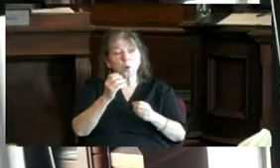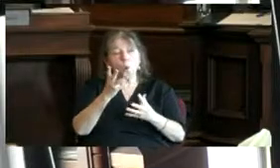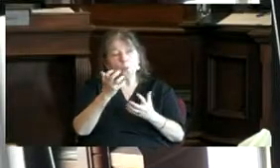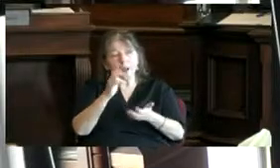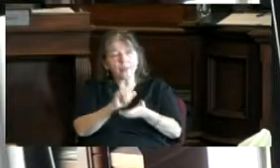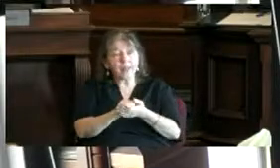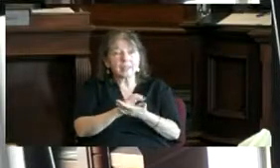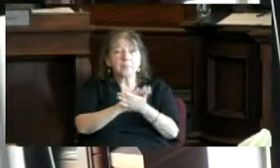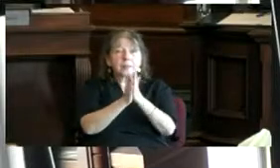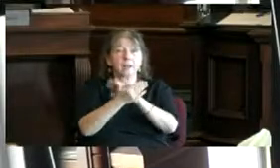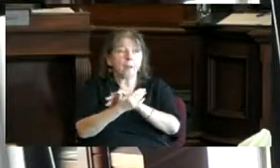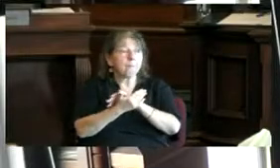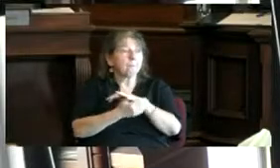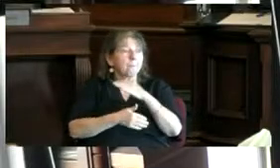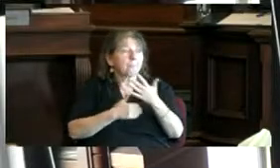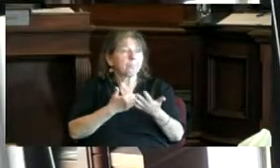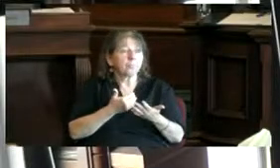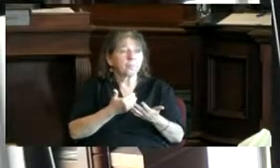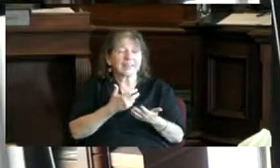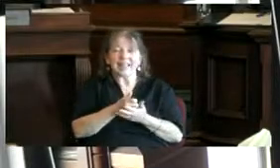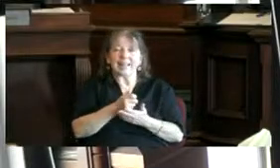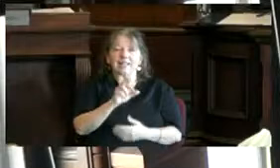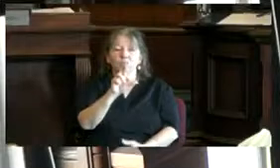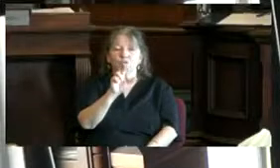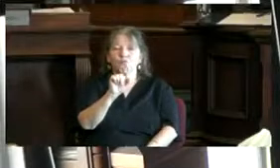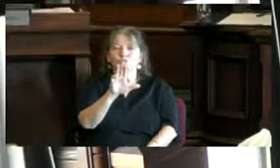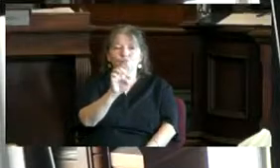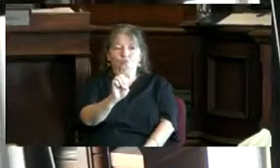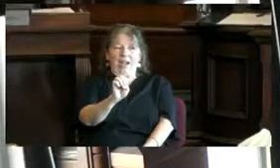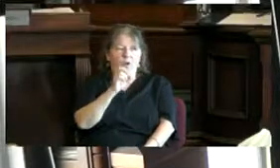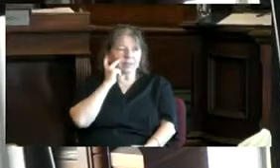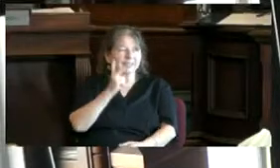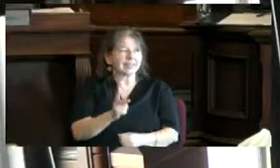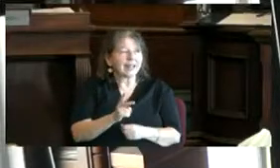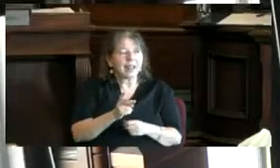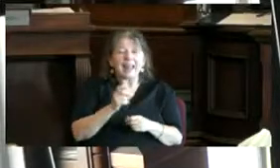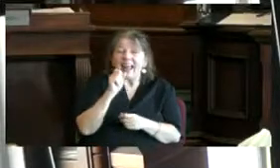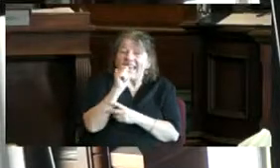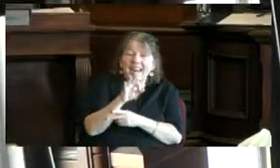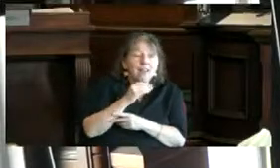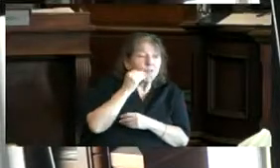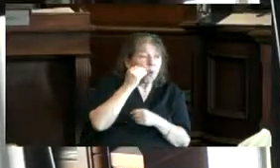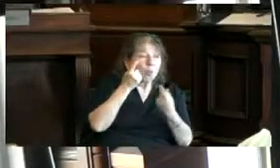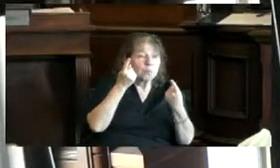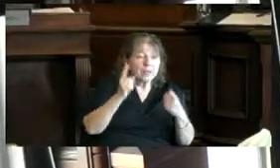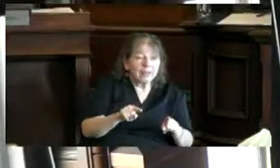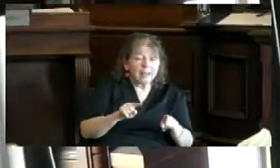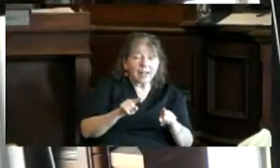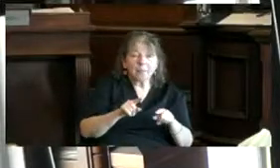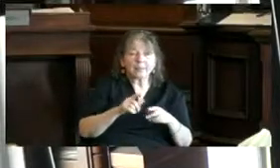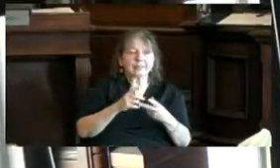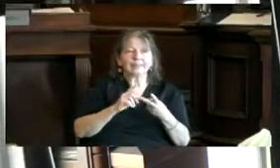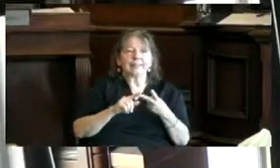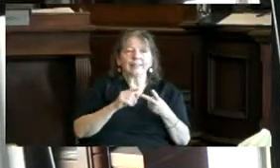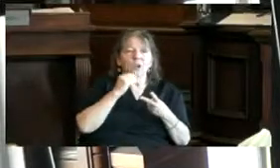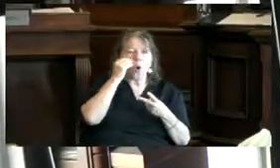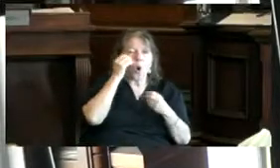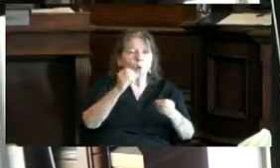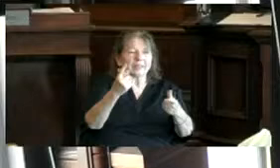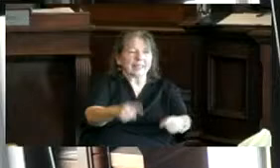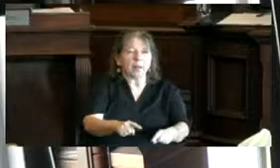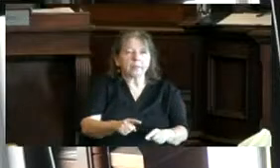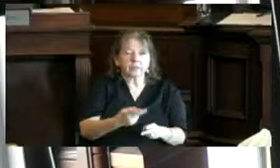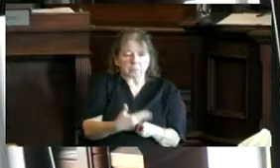is rare, brief, and non-recurring. And so certainly, you know, unfortunately, many